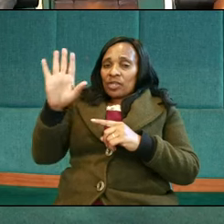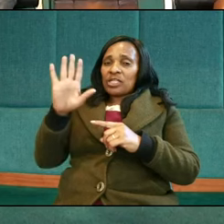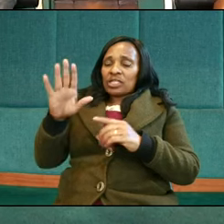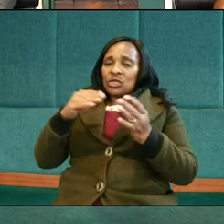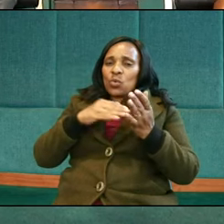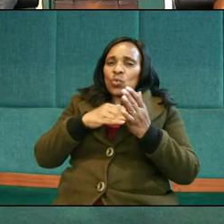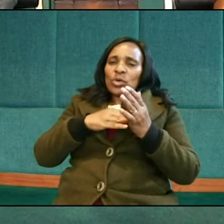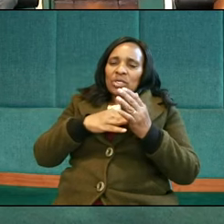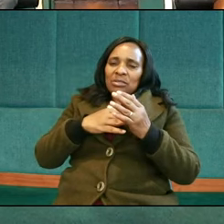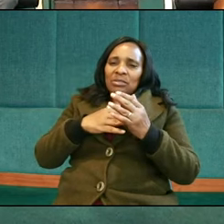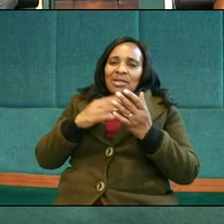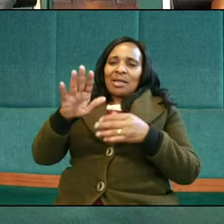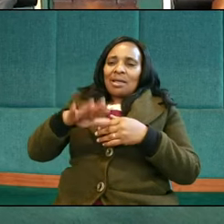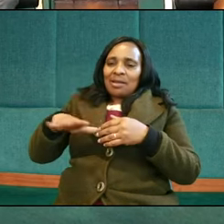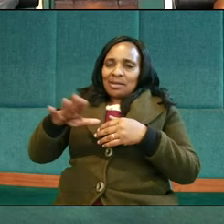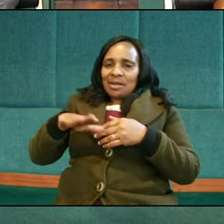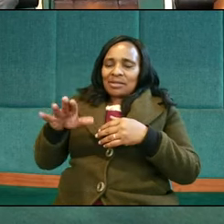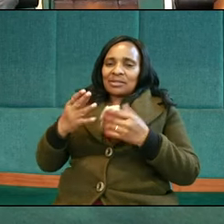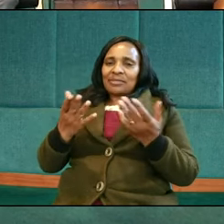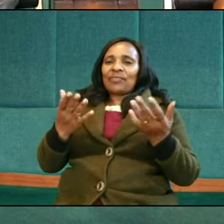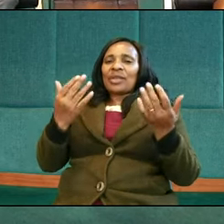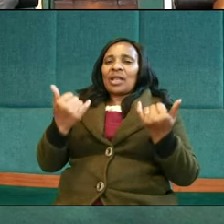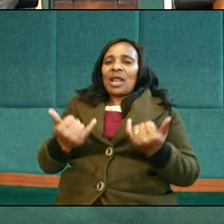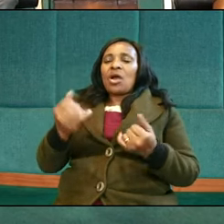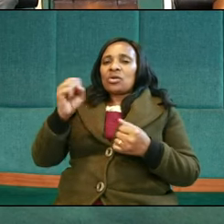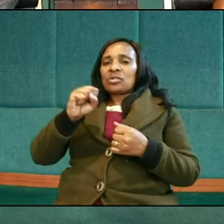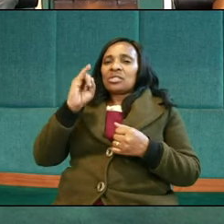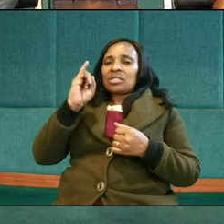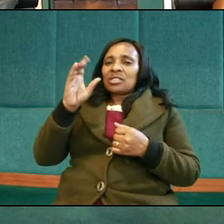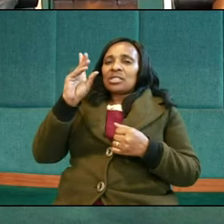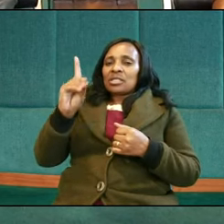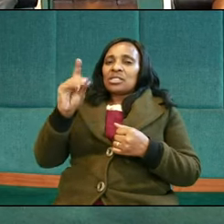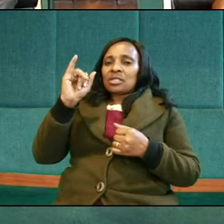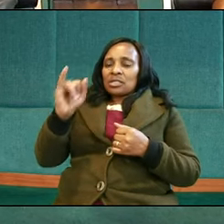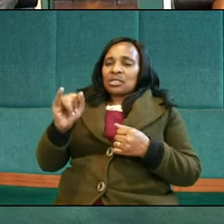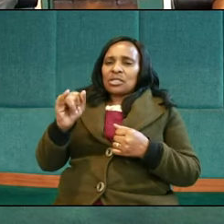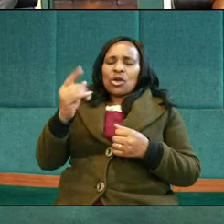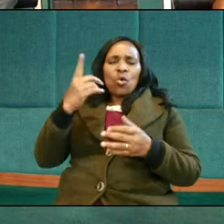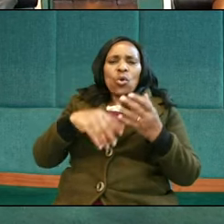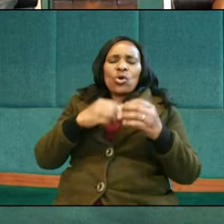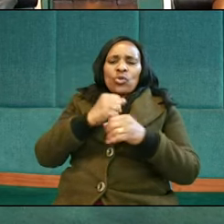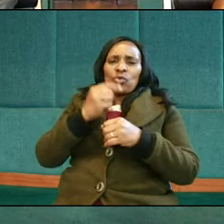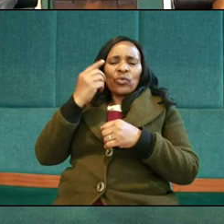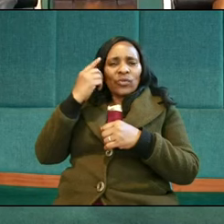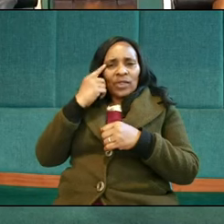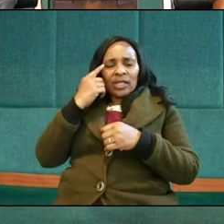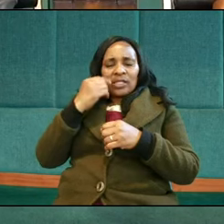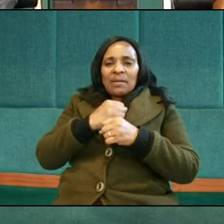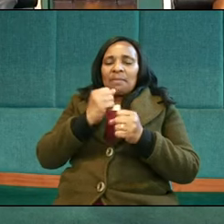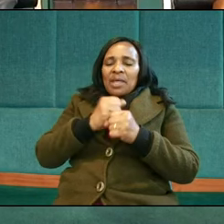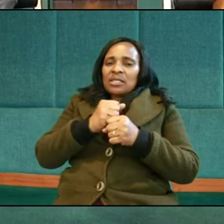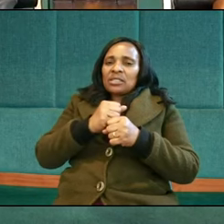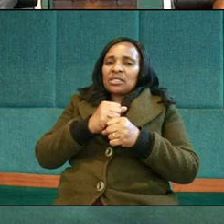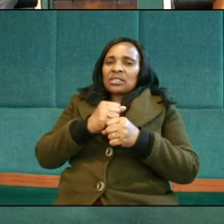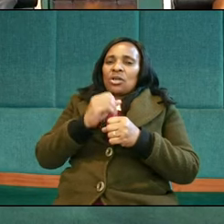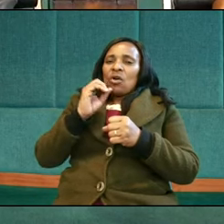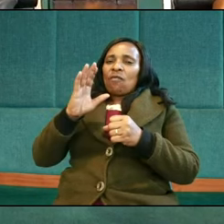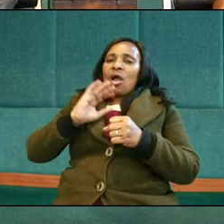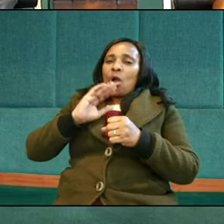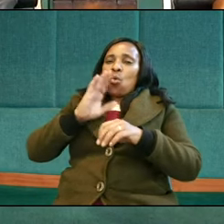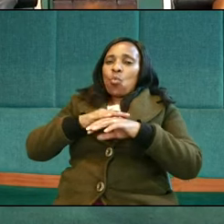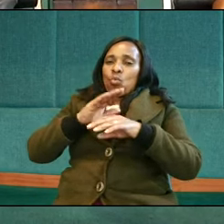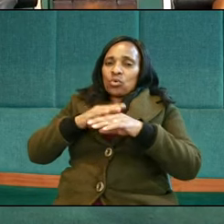weak points. Now, Sid, please indulge us. What do you think makes of a good